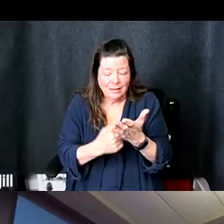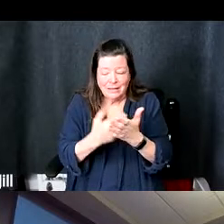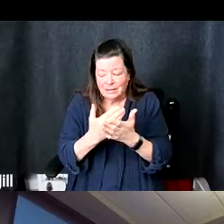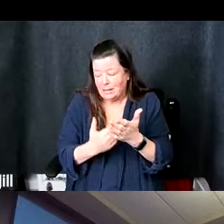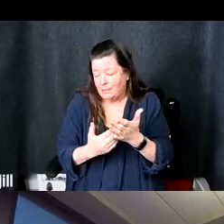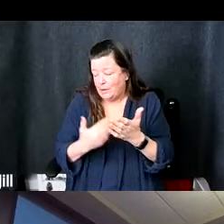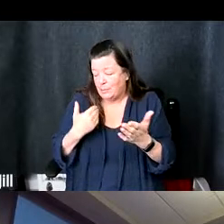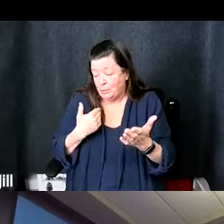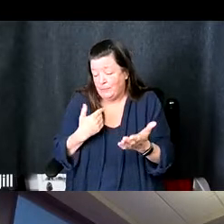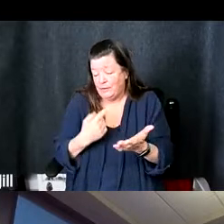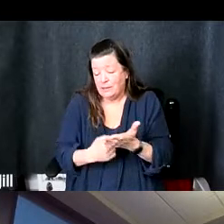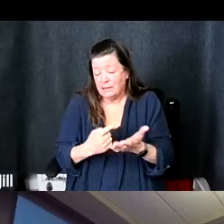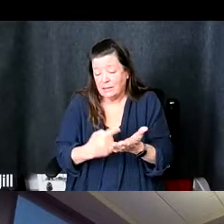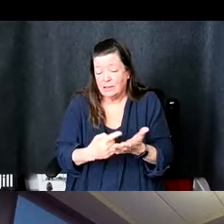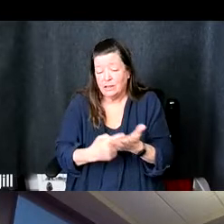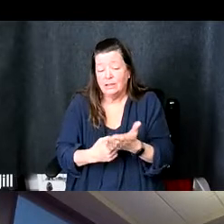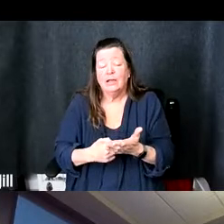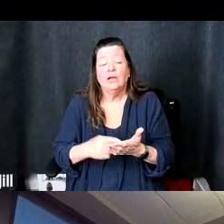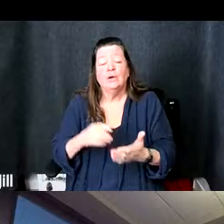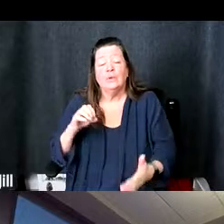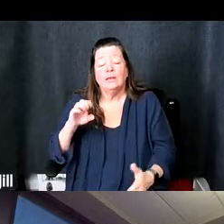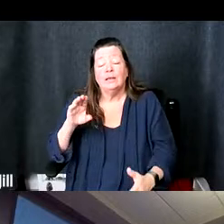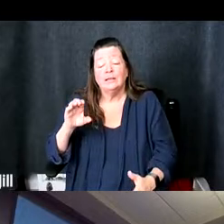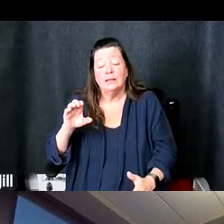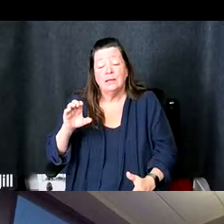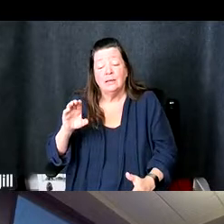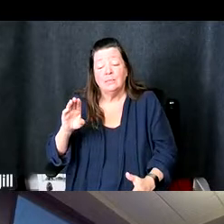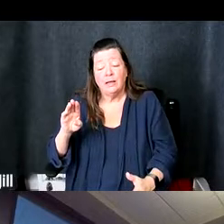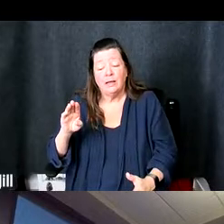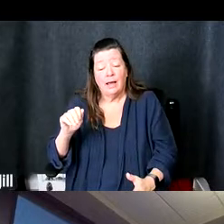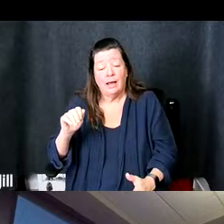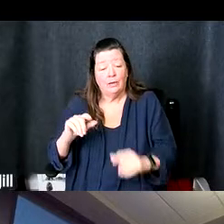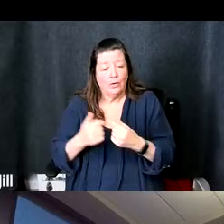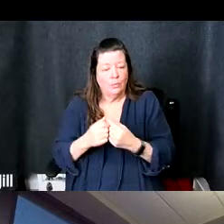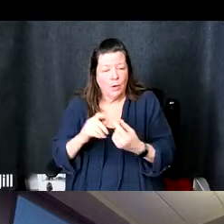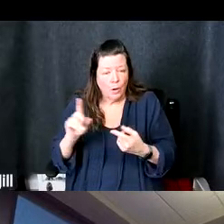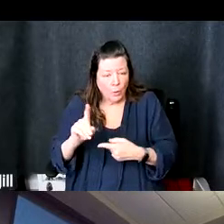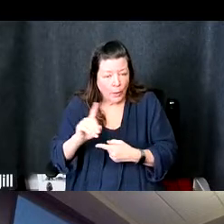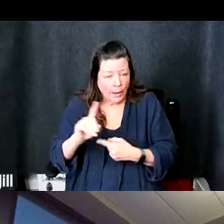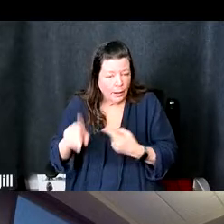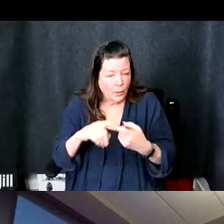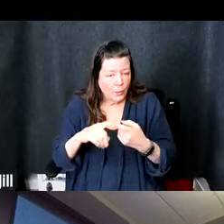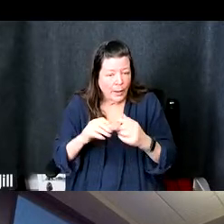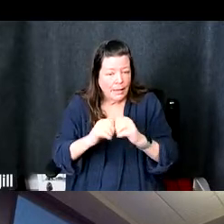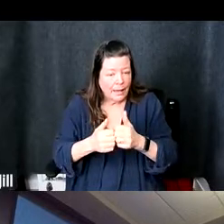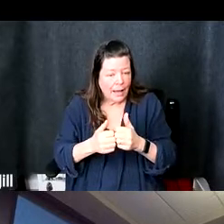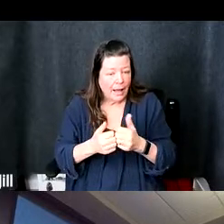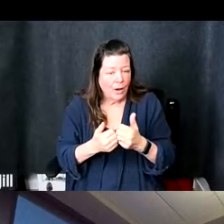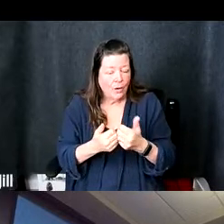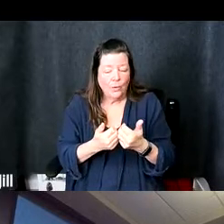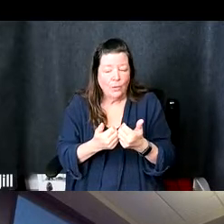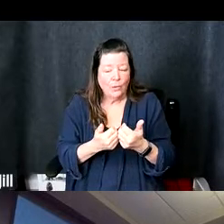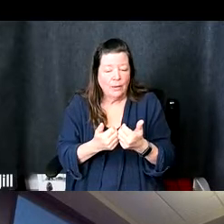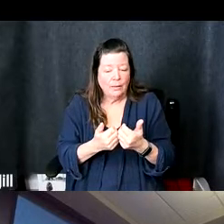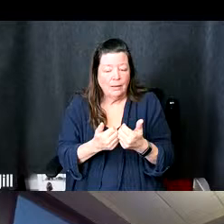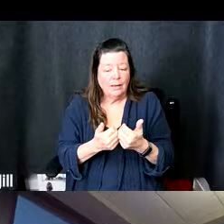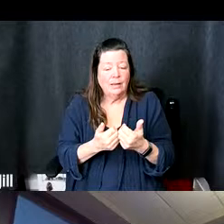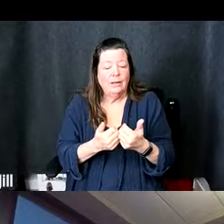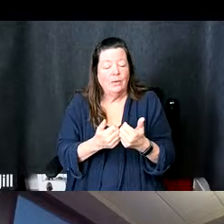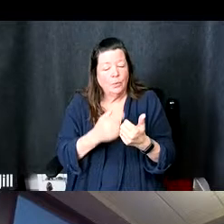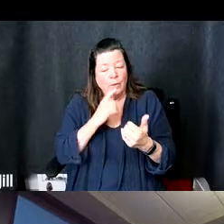conversations with the CBAG group about, where and when and how I think integration into the